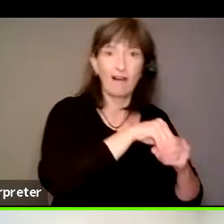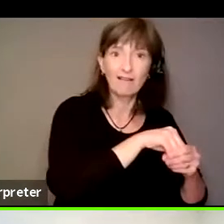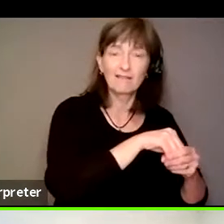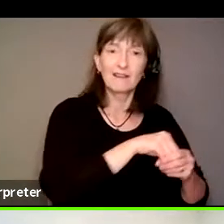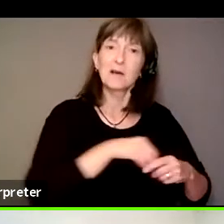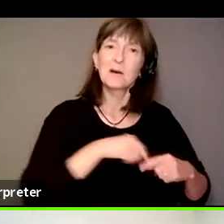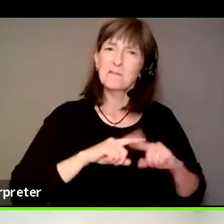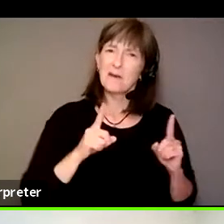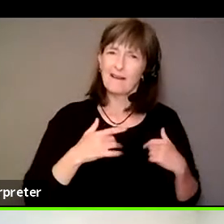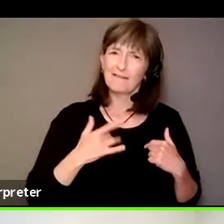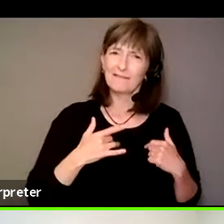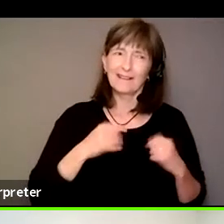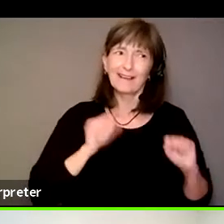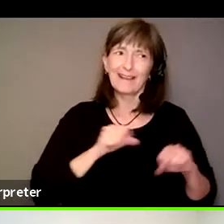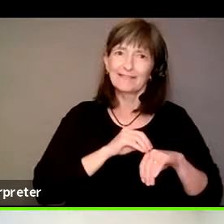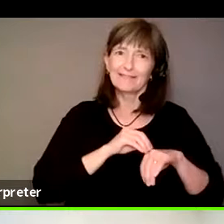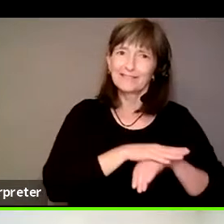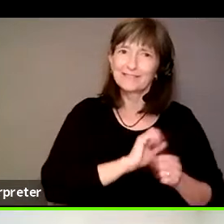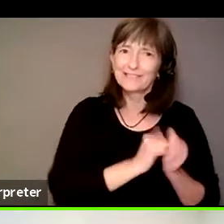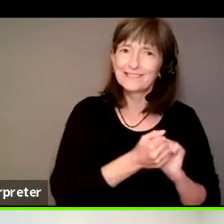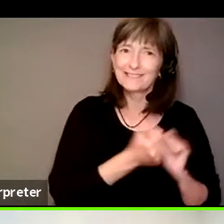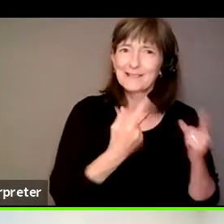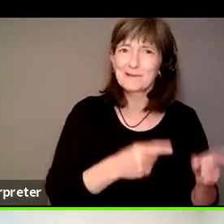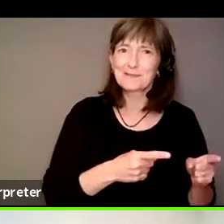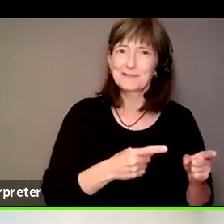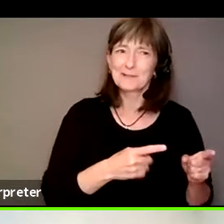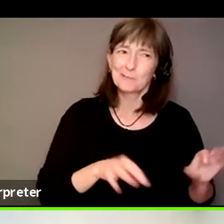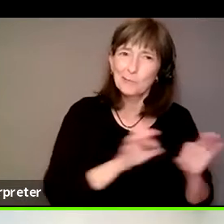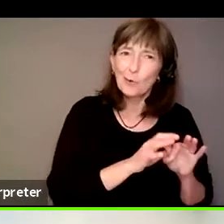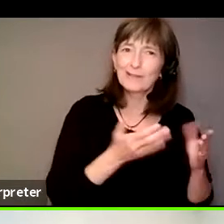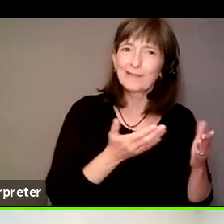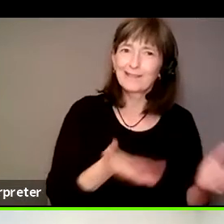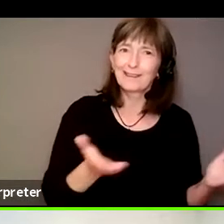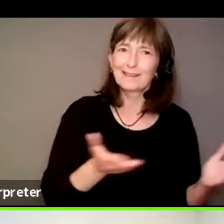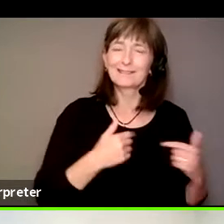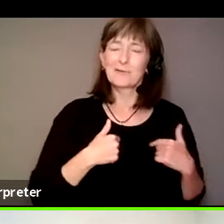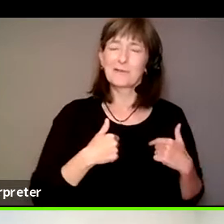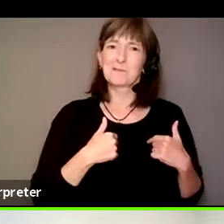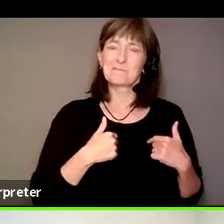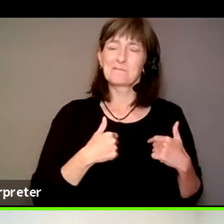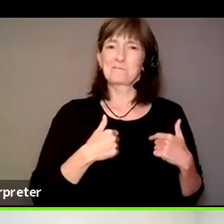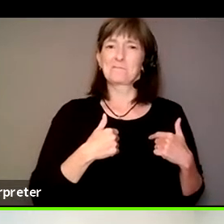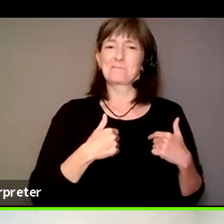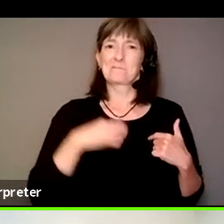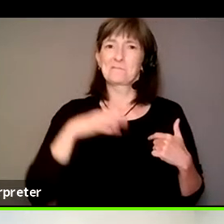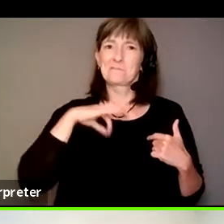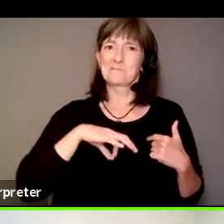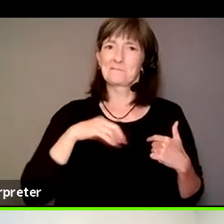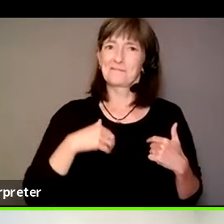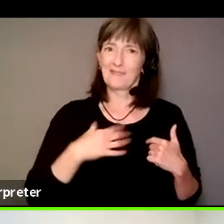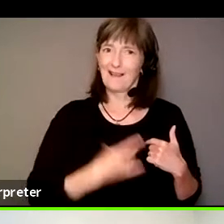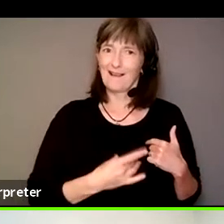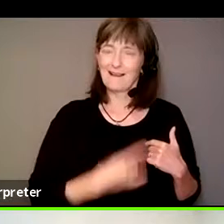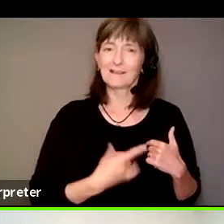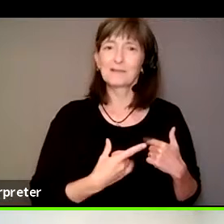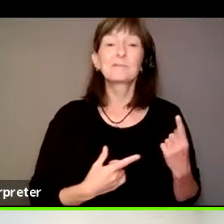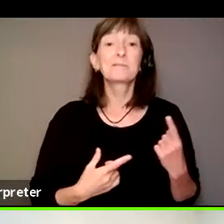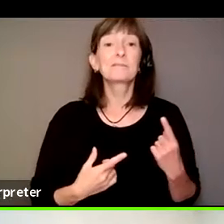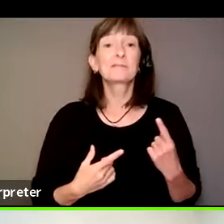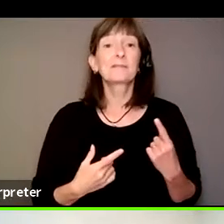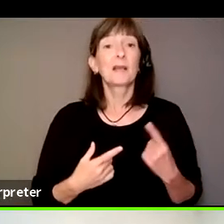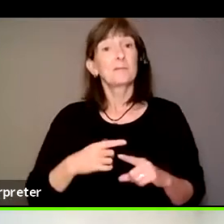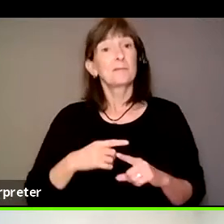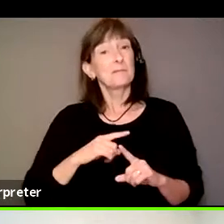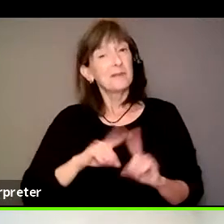that mattered. So I think the most rewarding thing for me in all of that was knowing that my